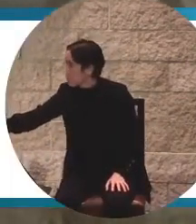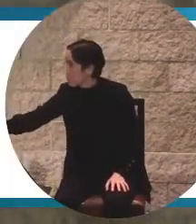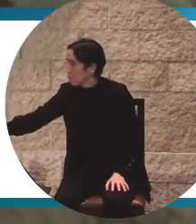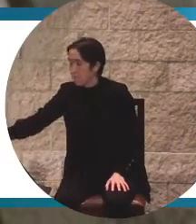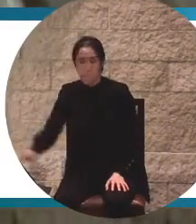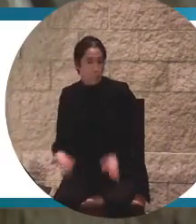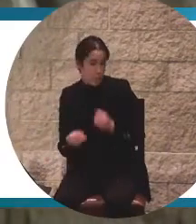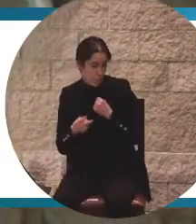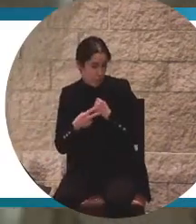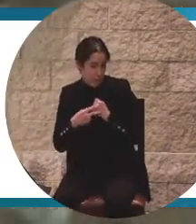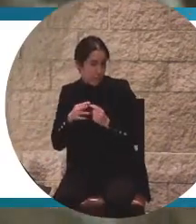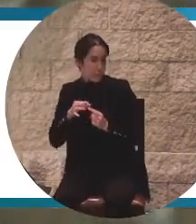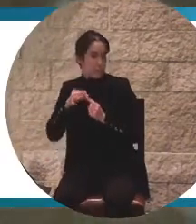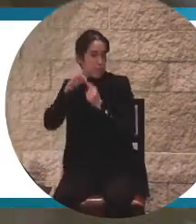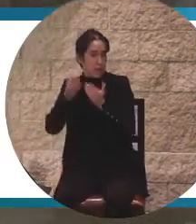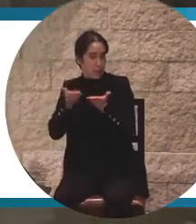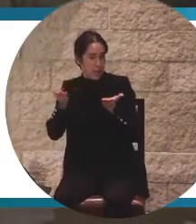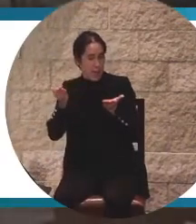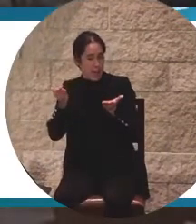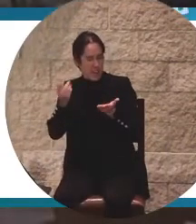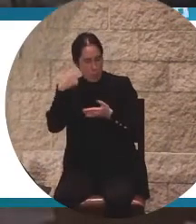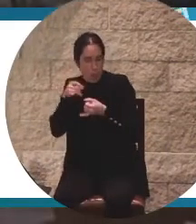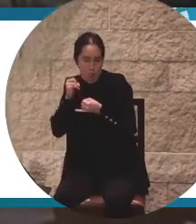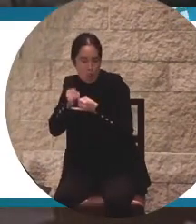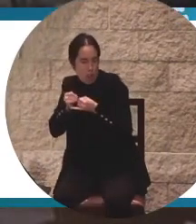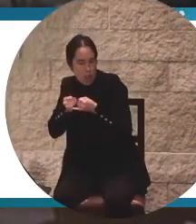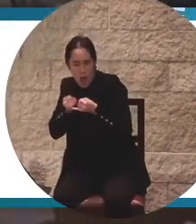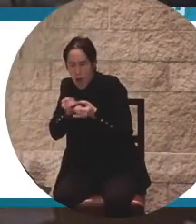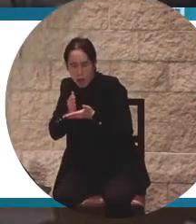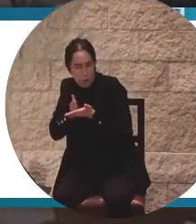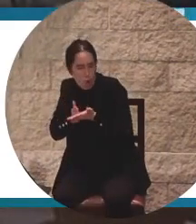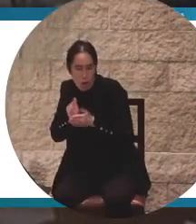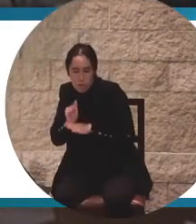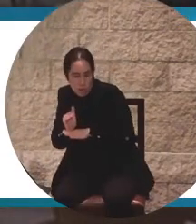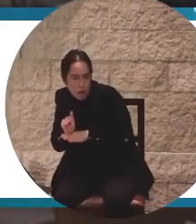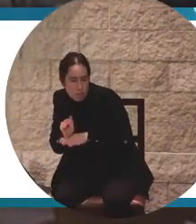special thing to finish the evening.